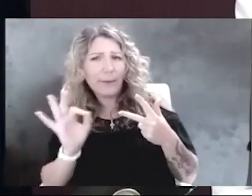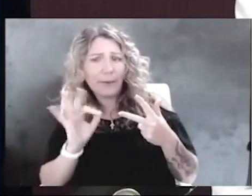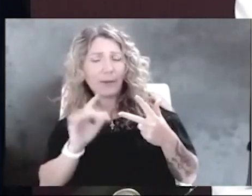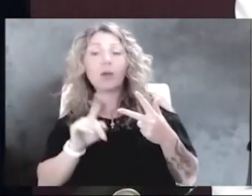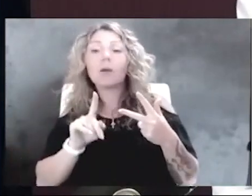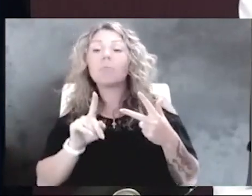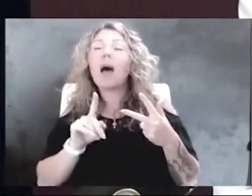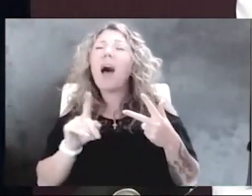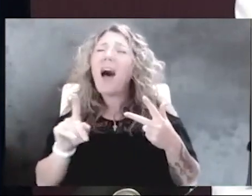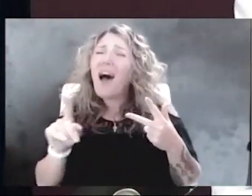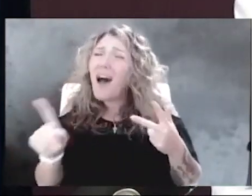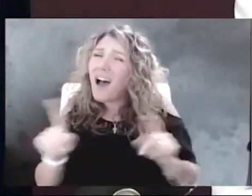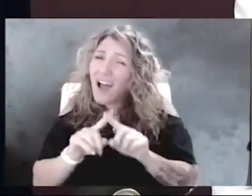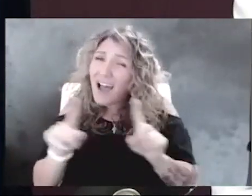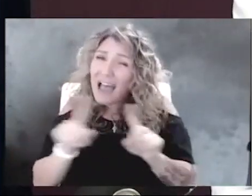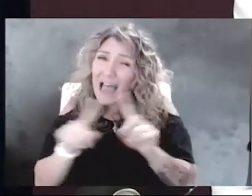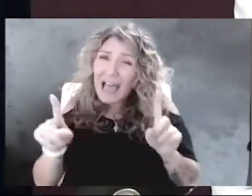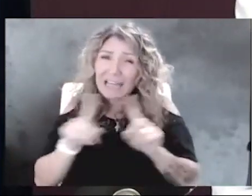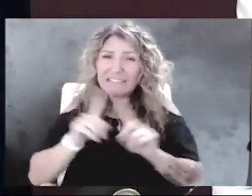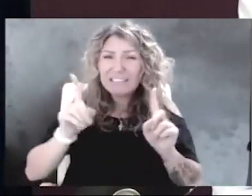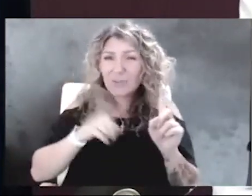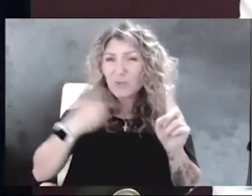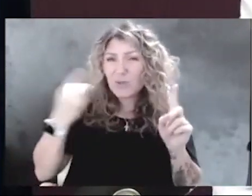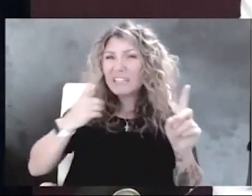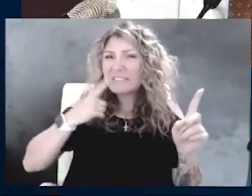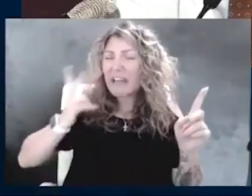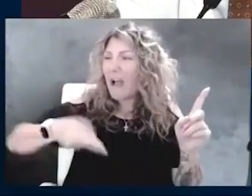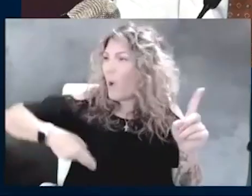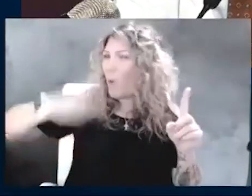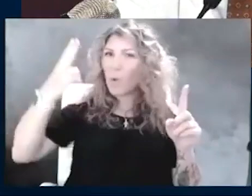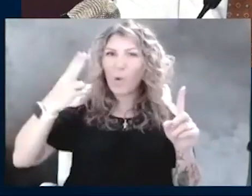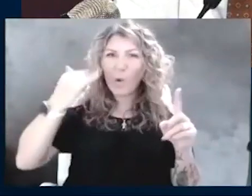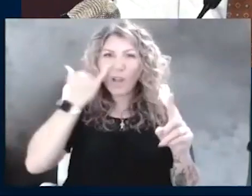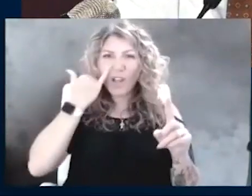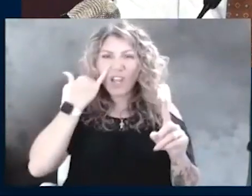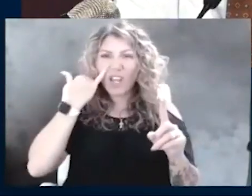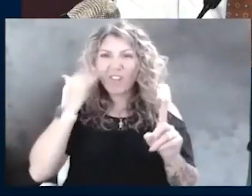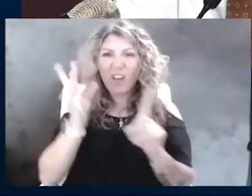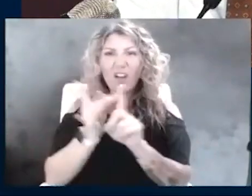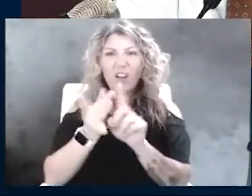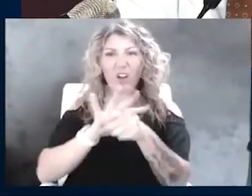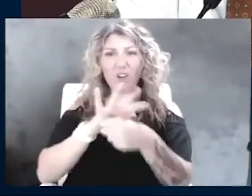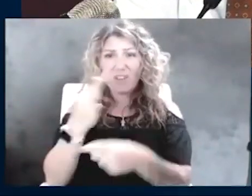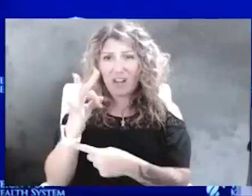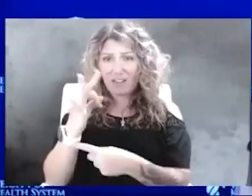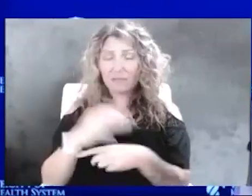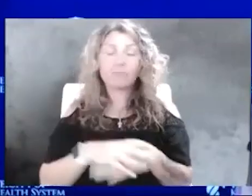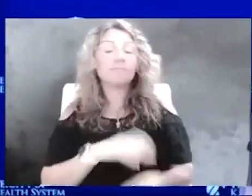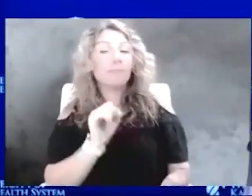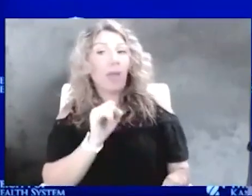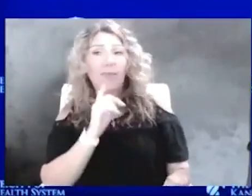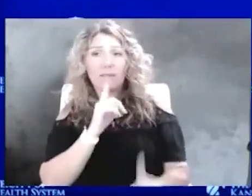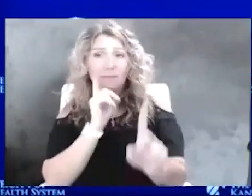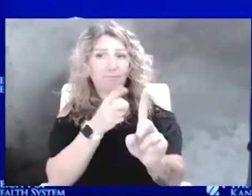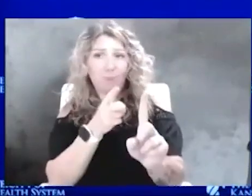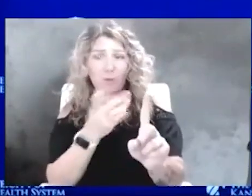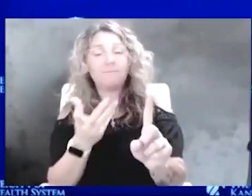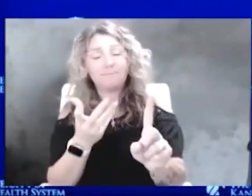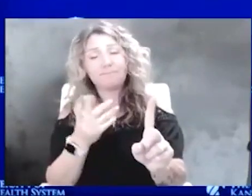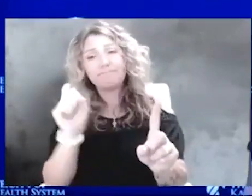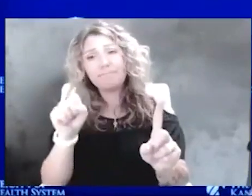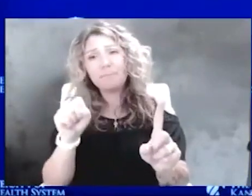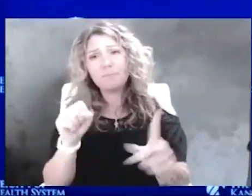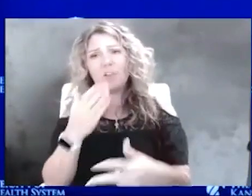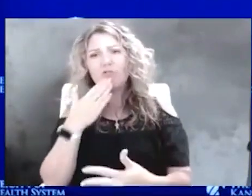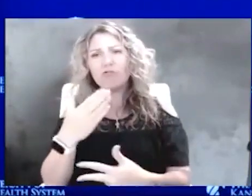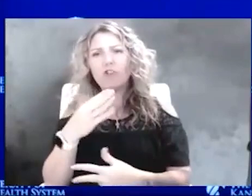man, the risks are so much greater if you get COVID-19 hot. Yeah, I think that's exactly the bottom line. There was a good MMR about it a few weeks ago